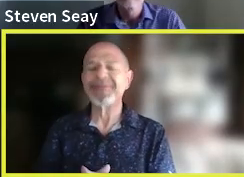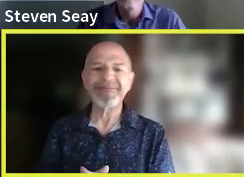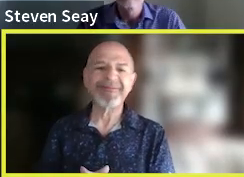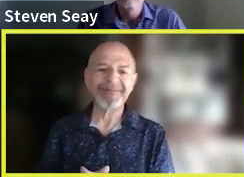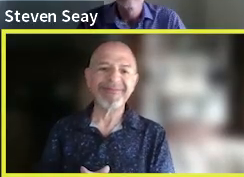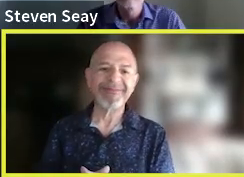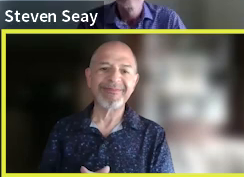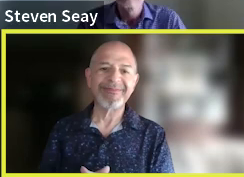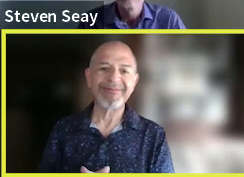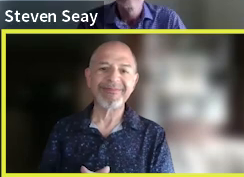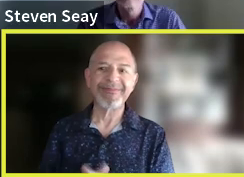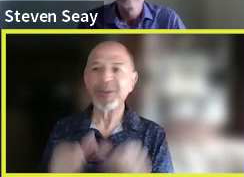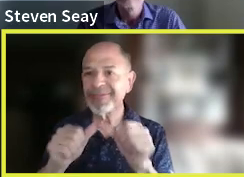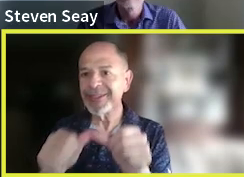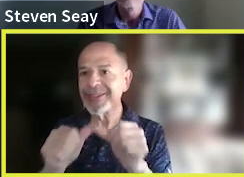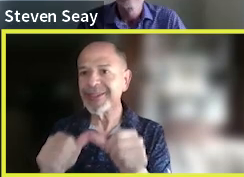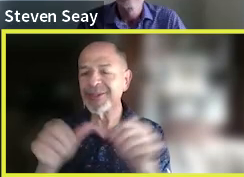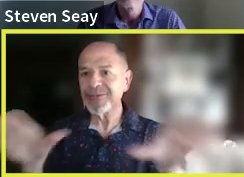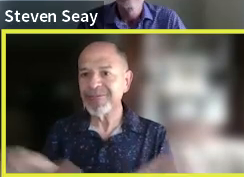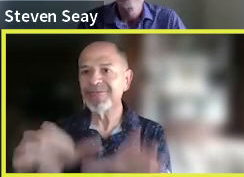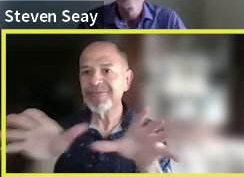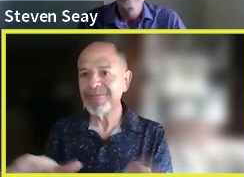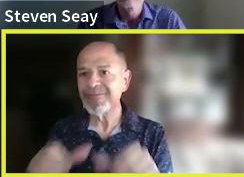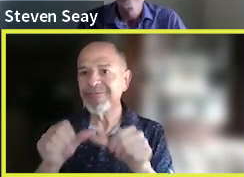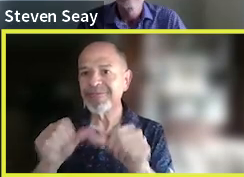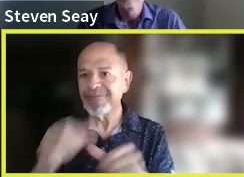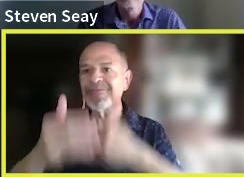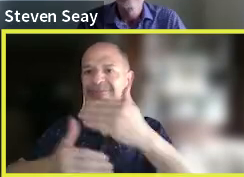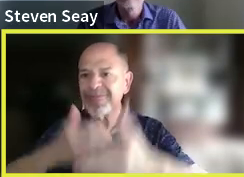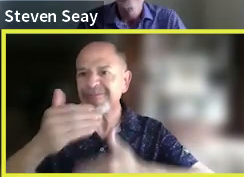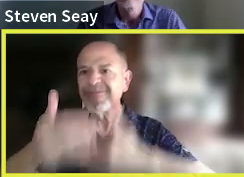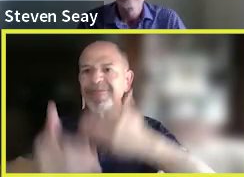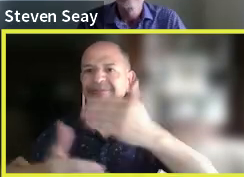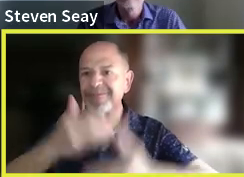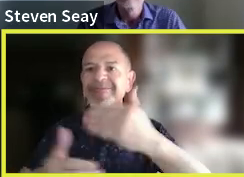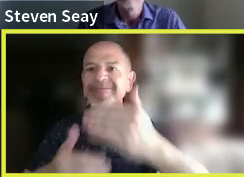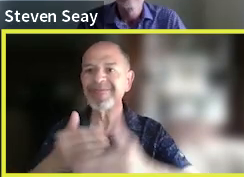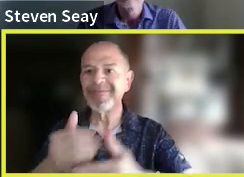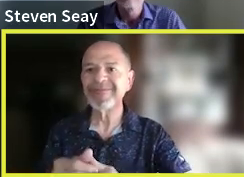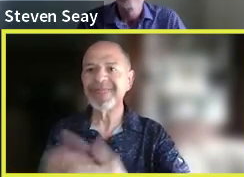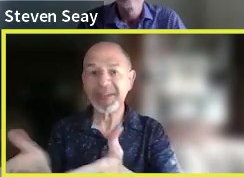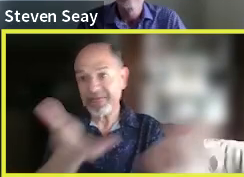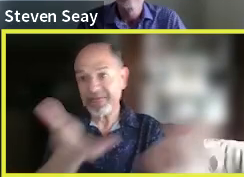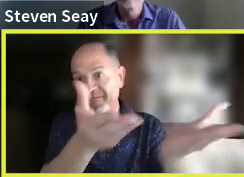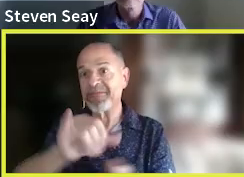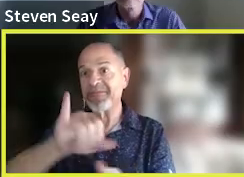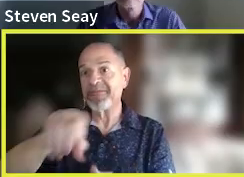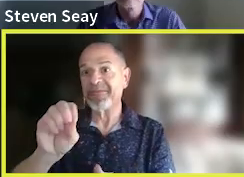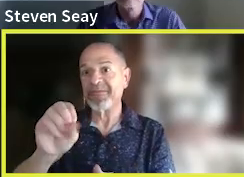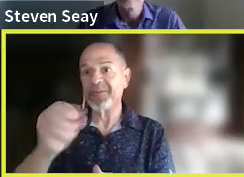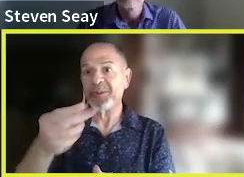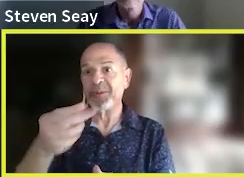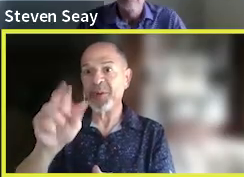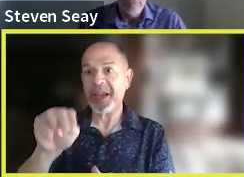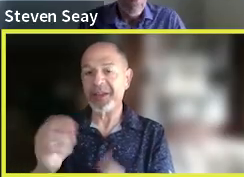keep moving forward and I'll let Johanna maintain running the meeting, but I just wanted to just check